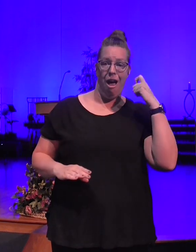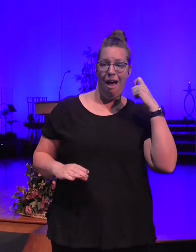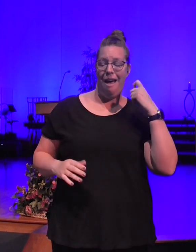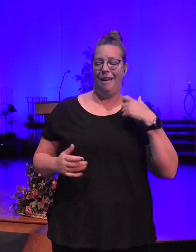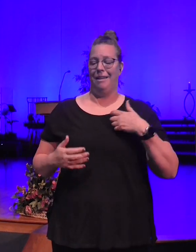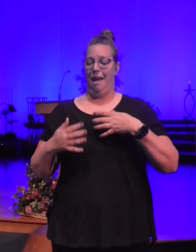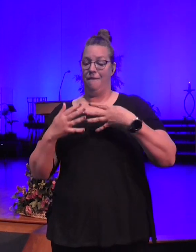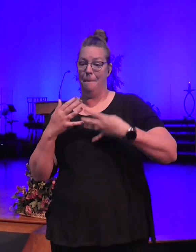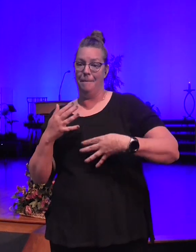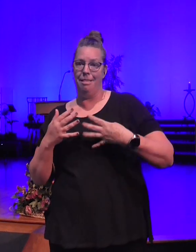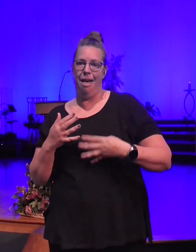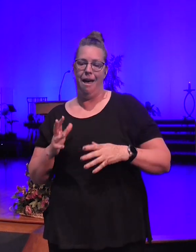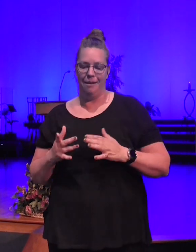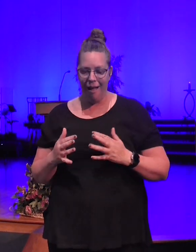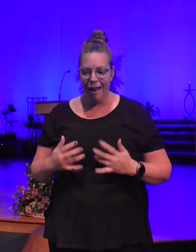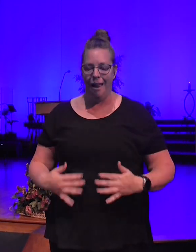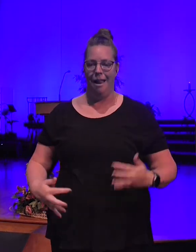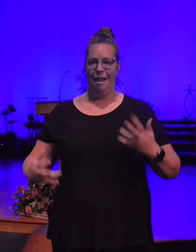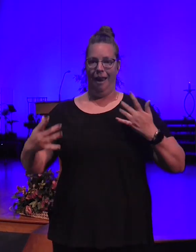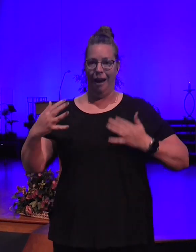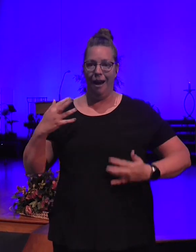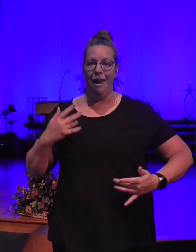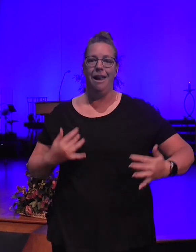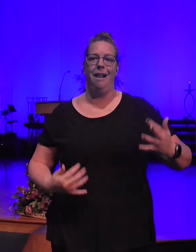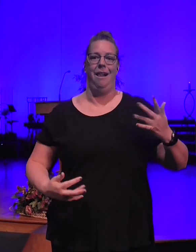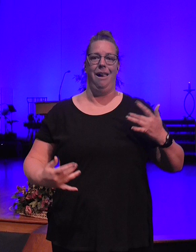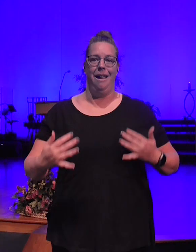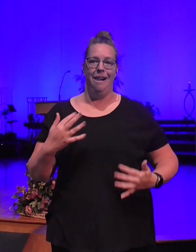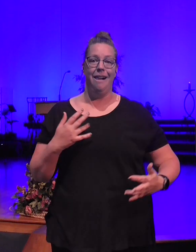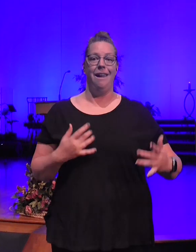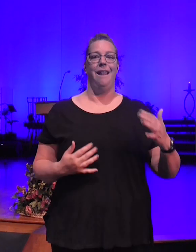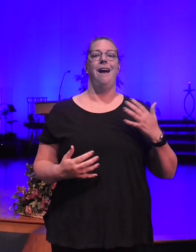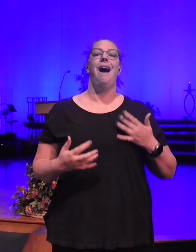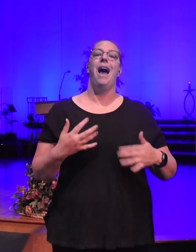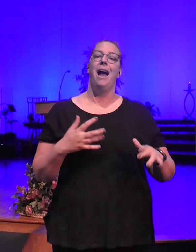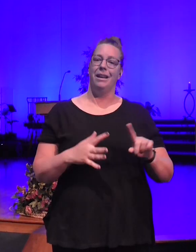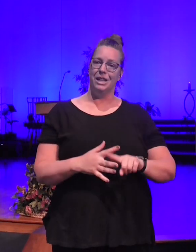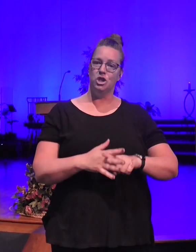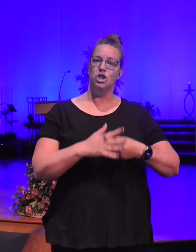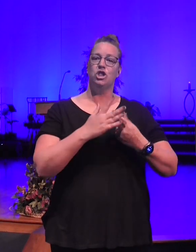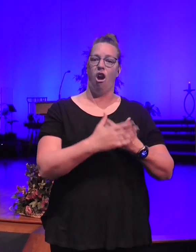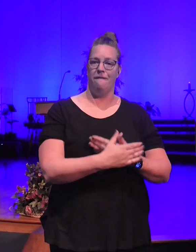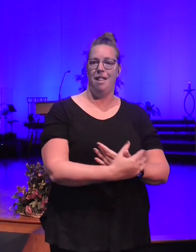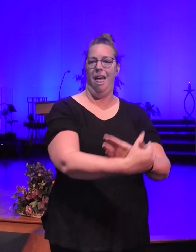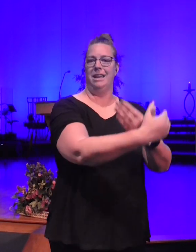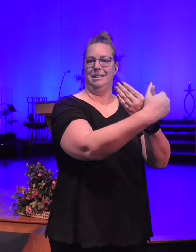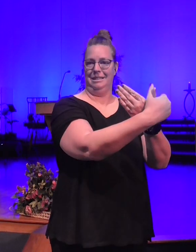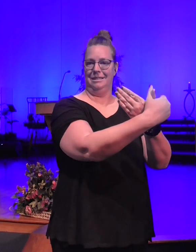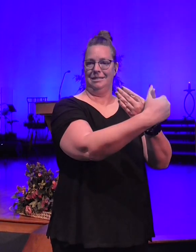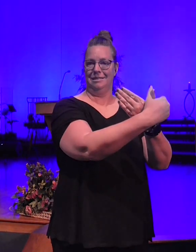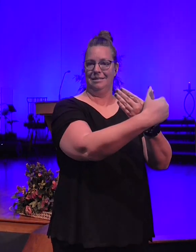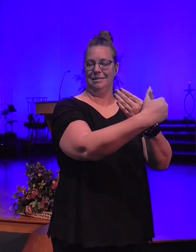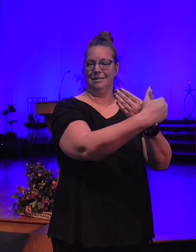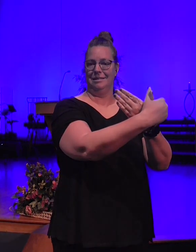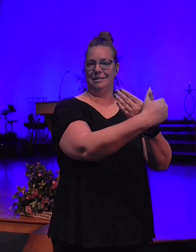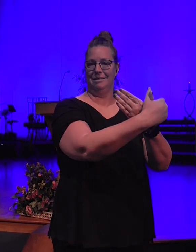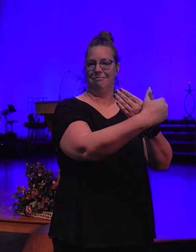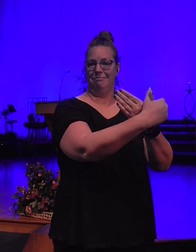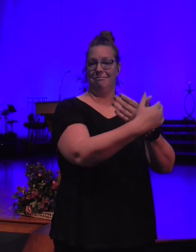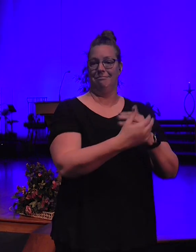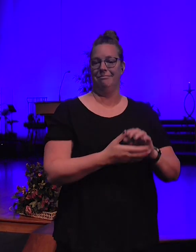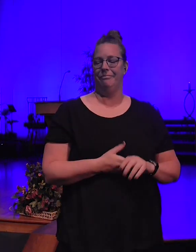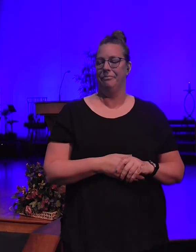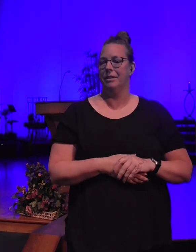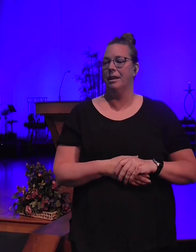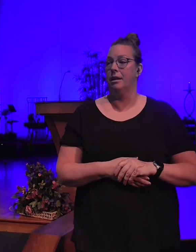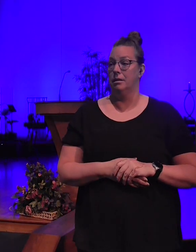wings so that they can dry out, and then it can start flying. Then it can present itself.